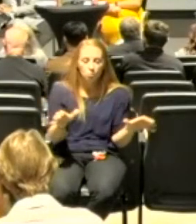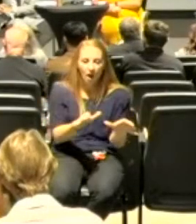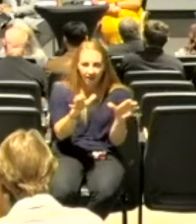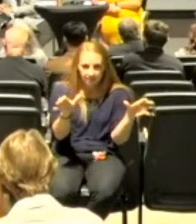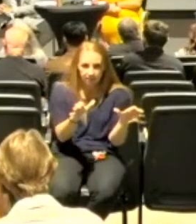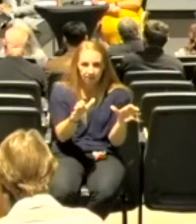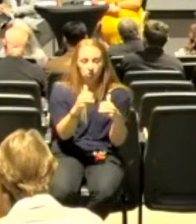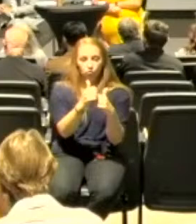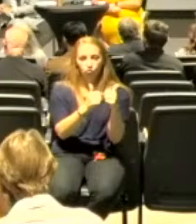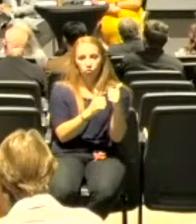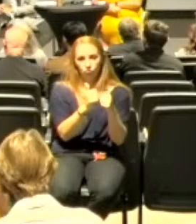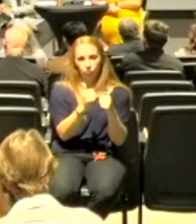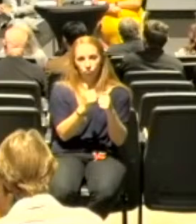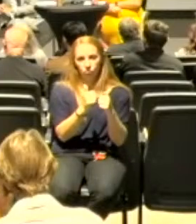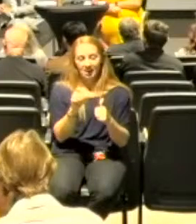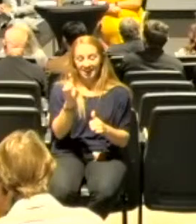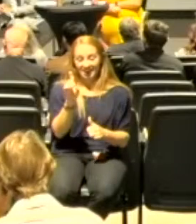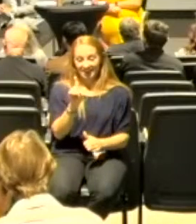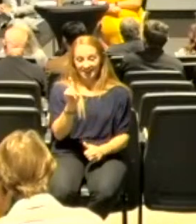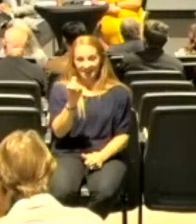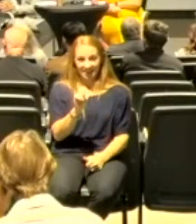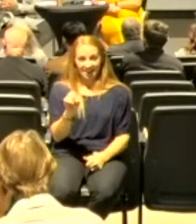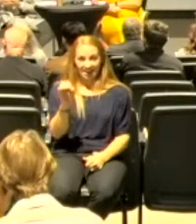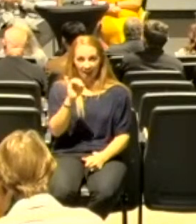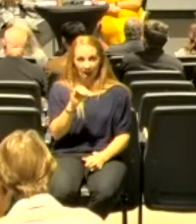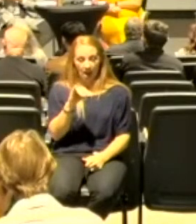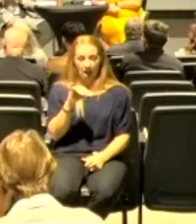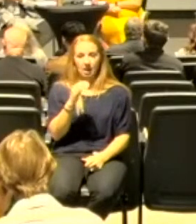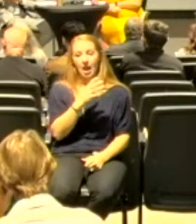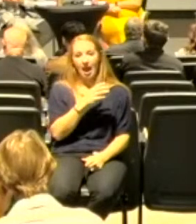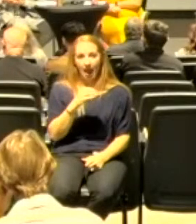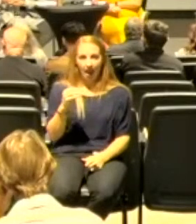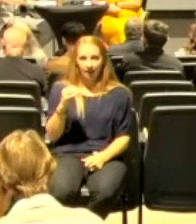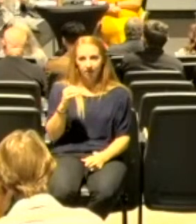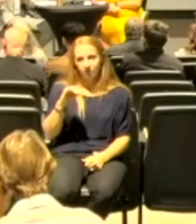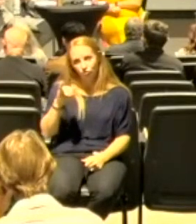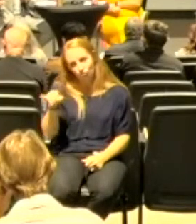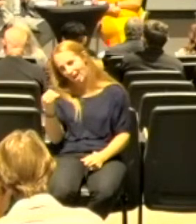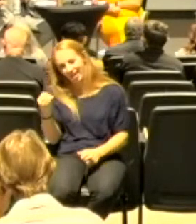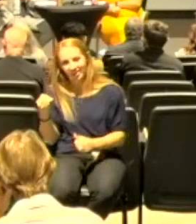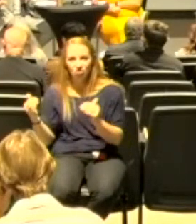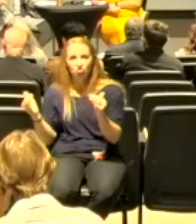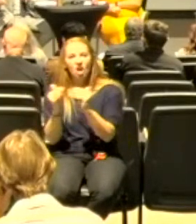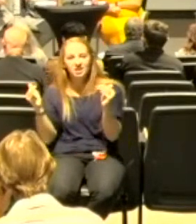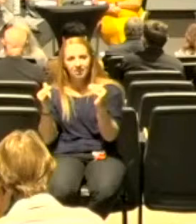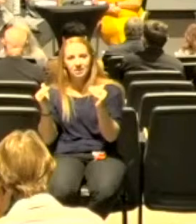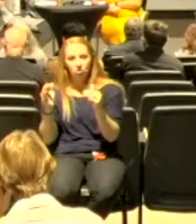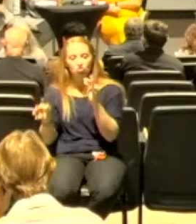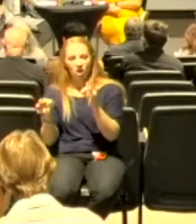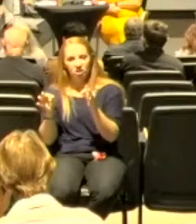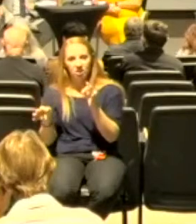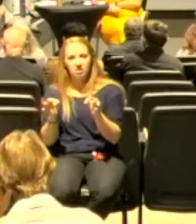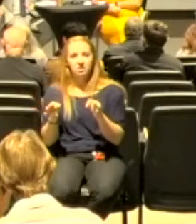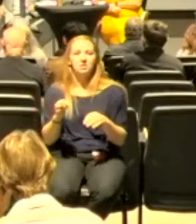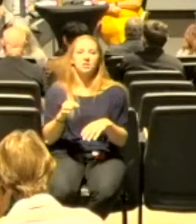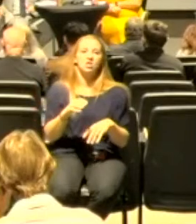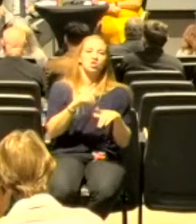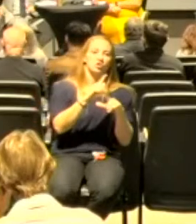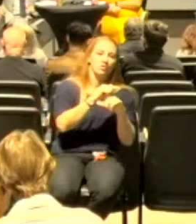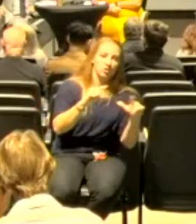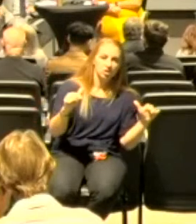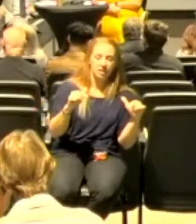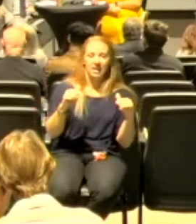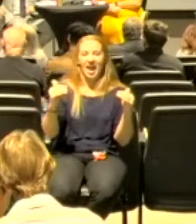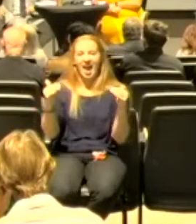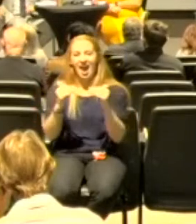structure. DEI, and I like to add J on the end of that, justice, diversity, equity, inclusion, and justice work is